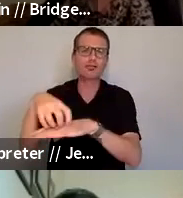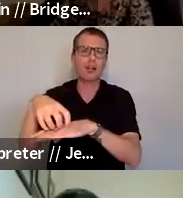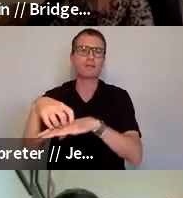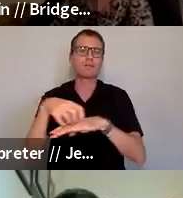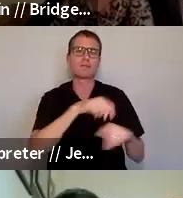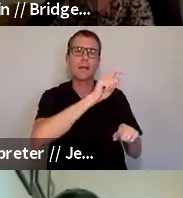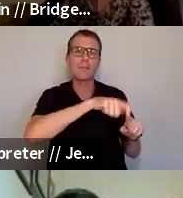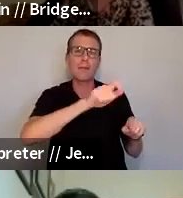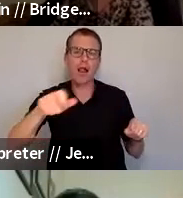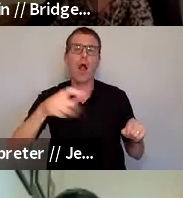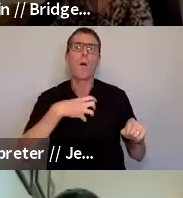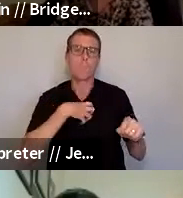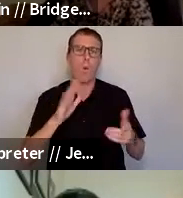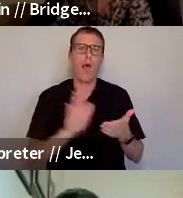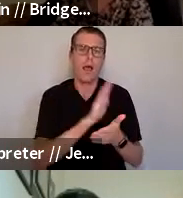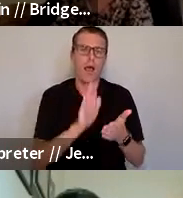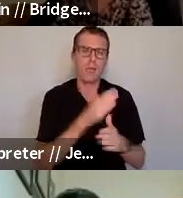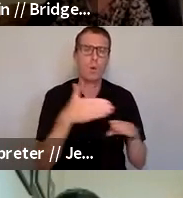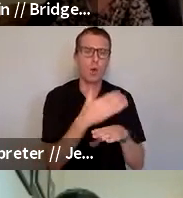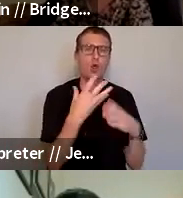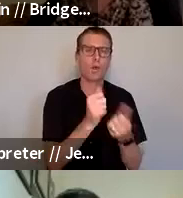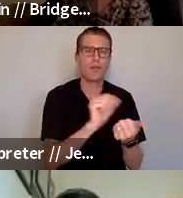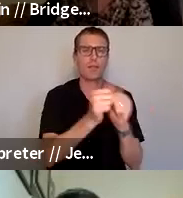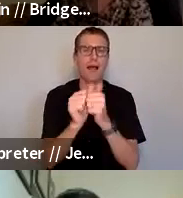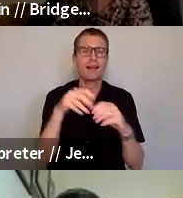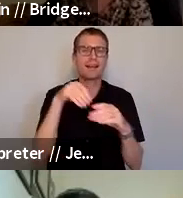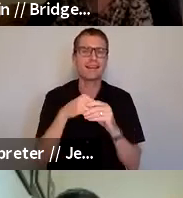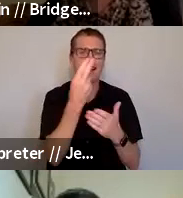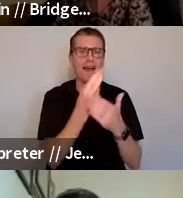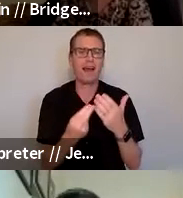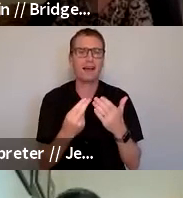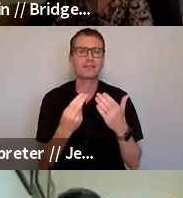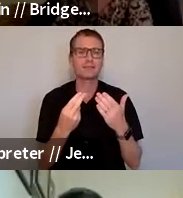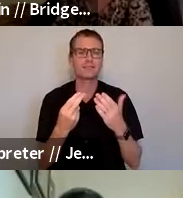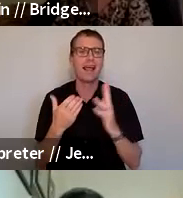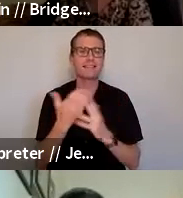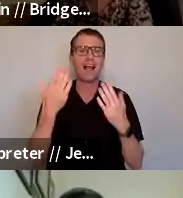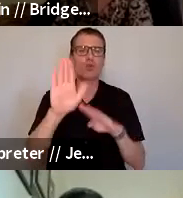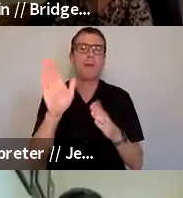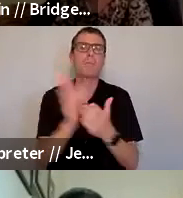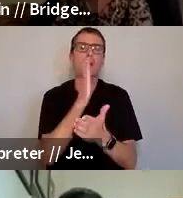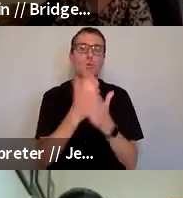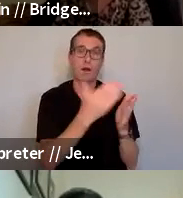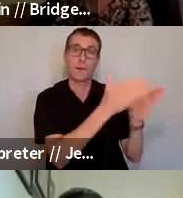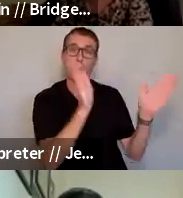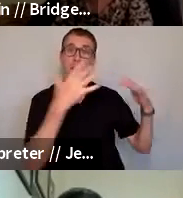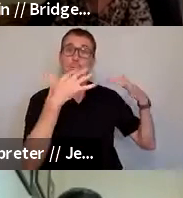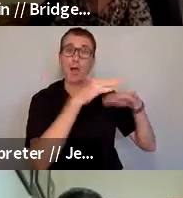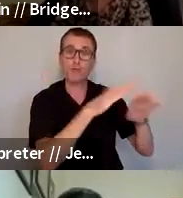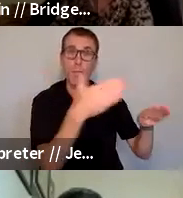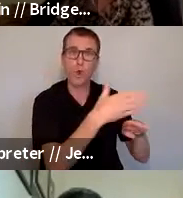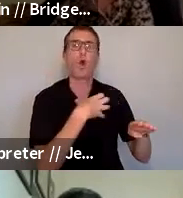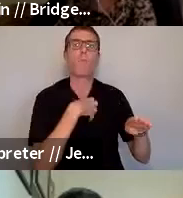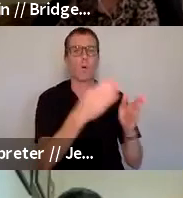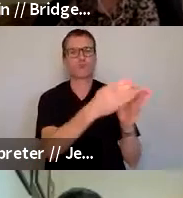to work with partners through Arts Access Aotearoa to make more of the mainstream work available to